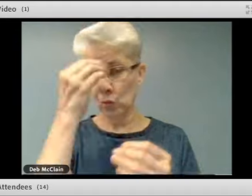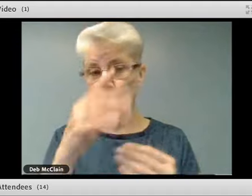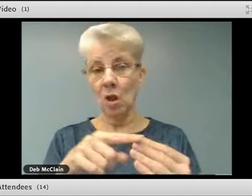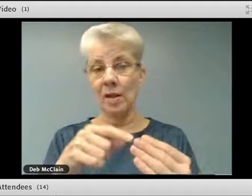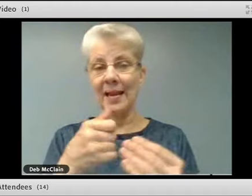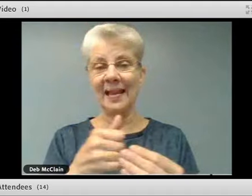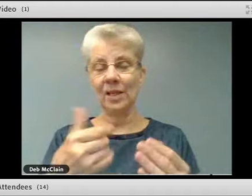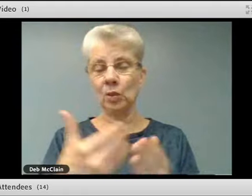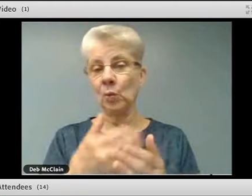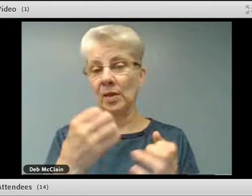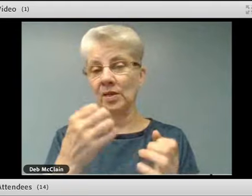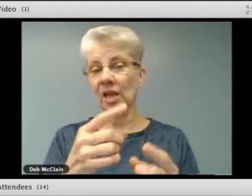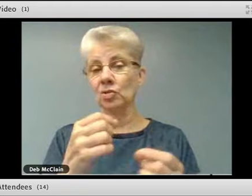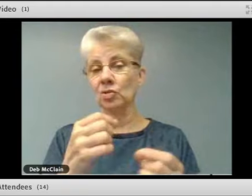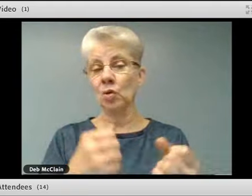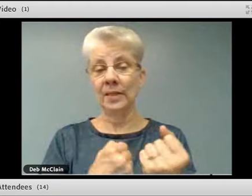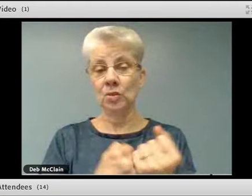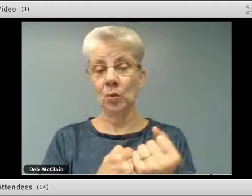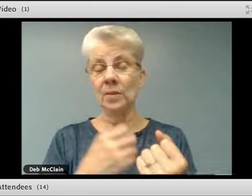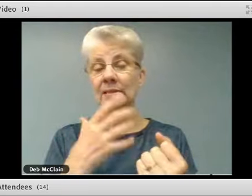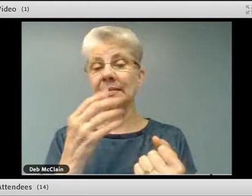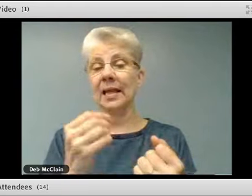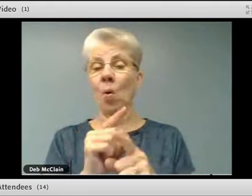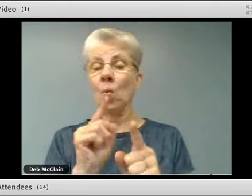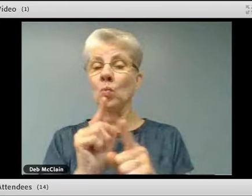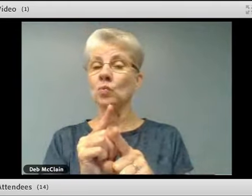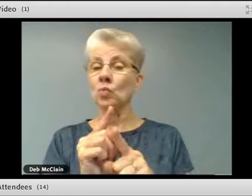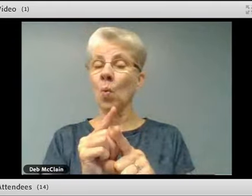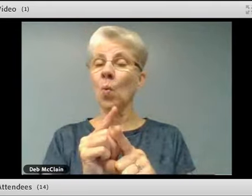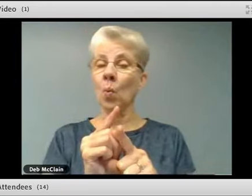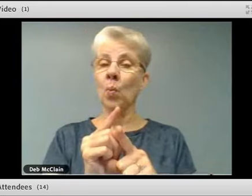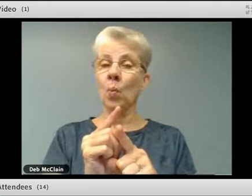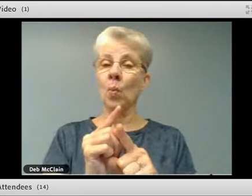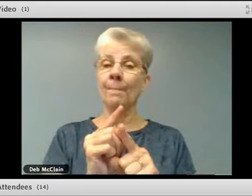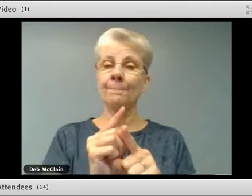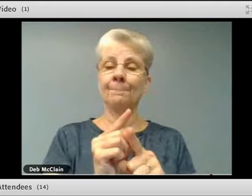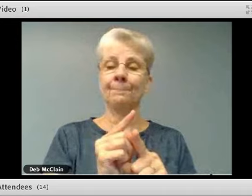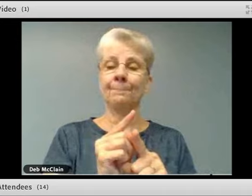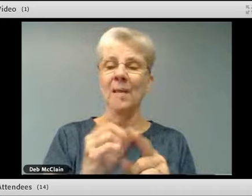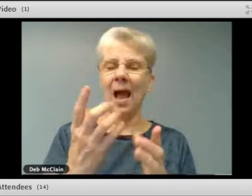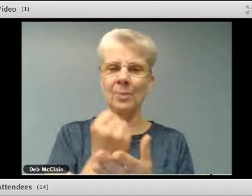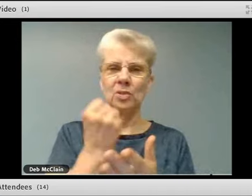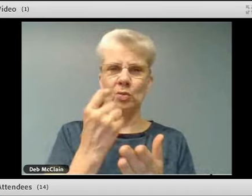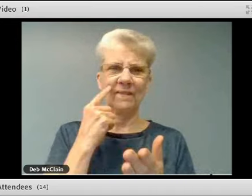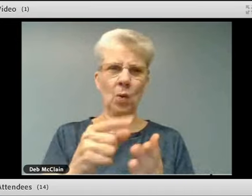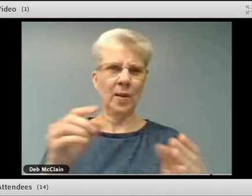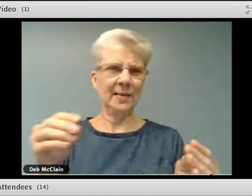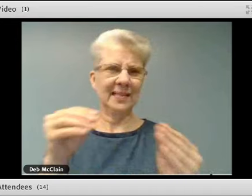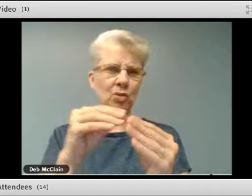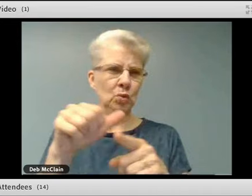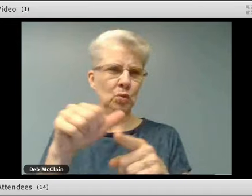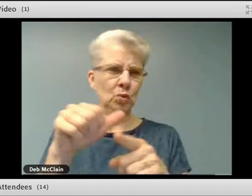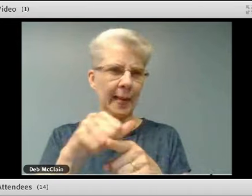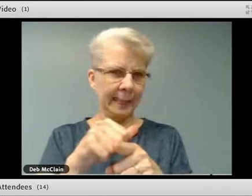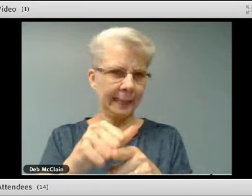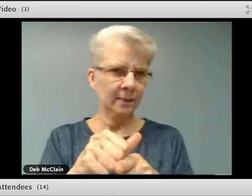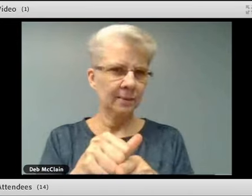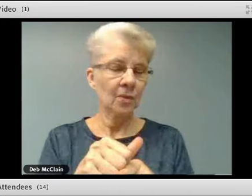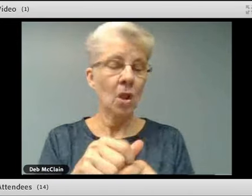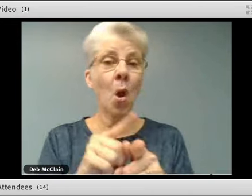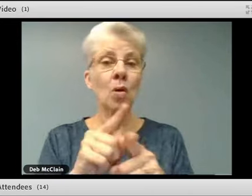educational resources, as well as opportunities for additional training. They also